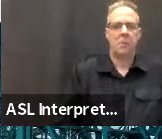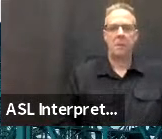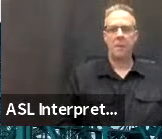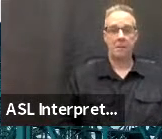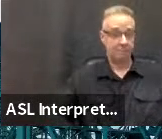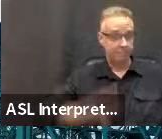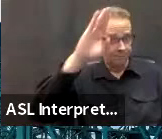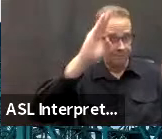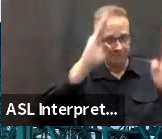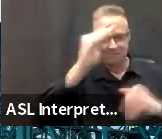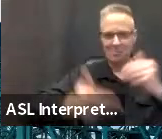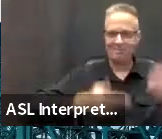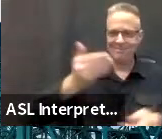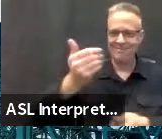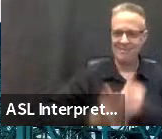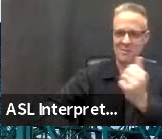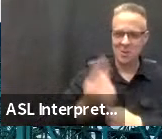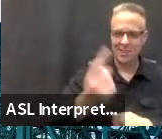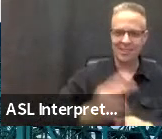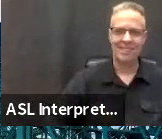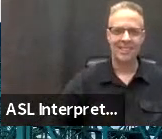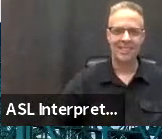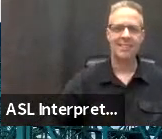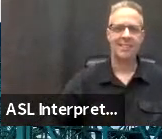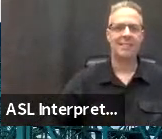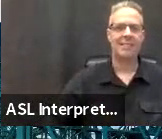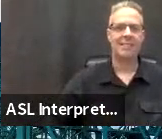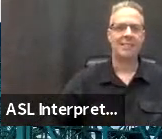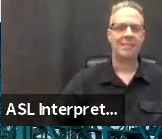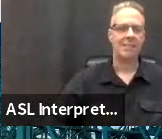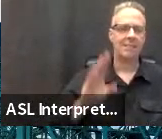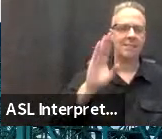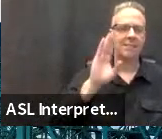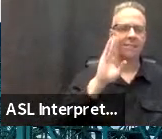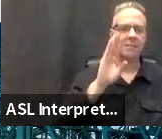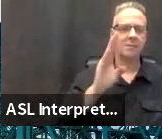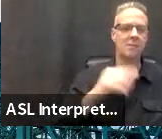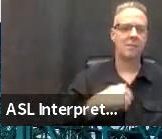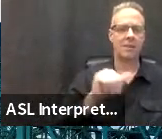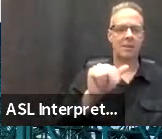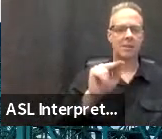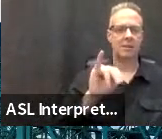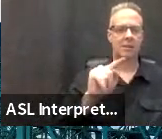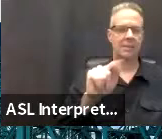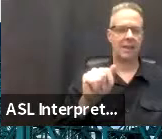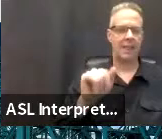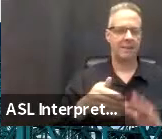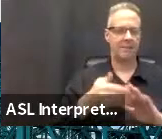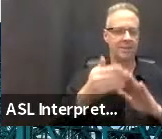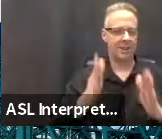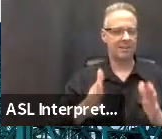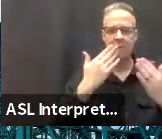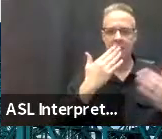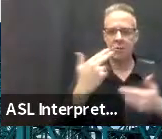Welcome, everybody. Hi, I'm Anita, your facilitator. Thank you for coming this evening.